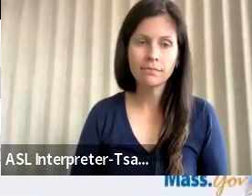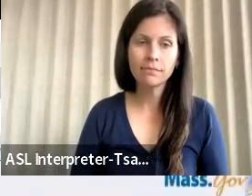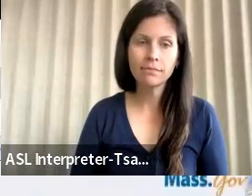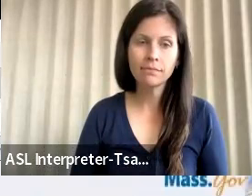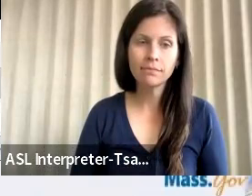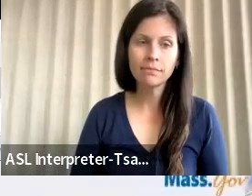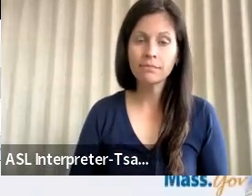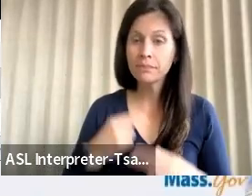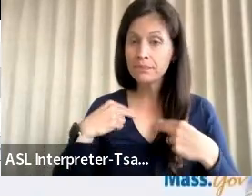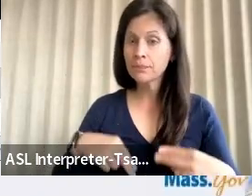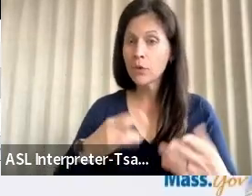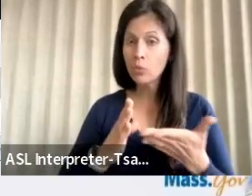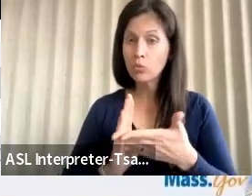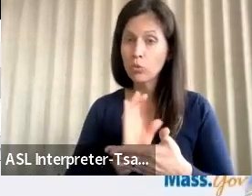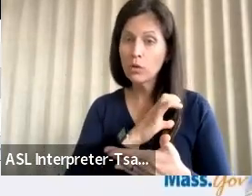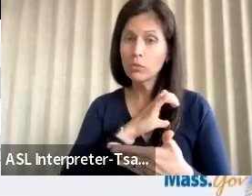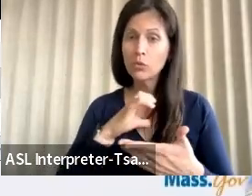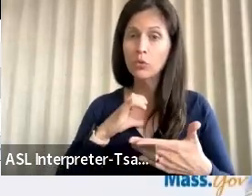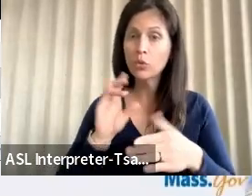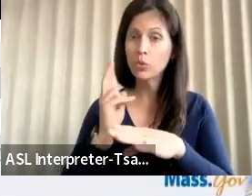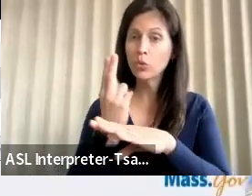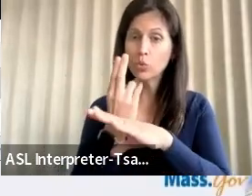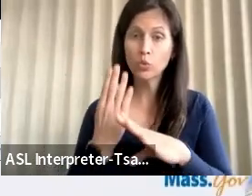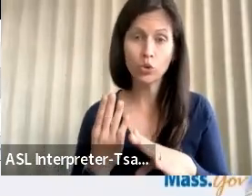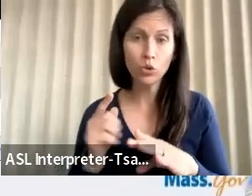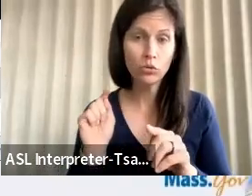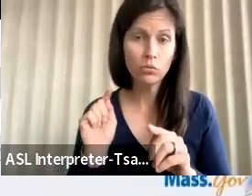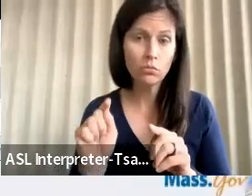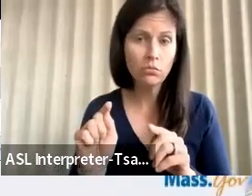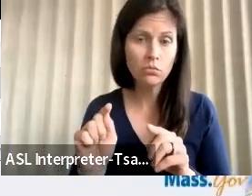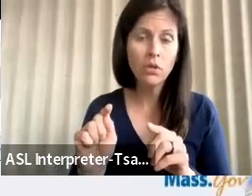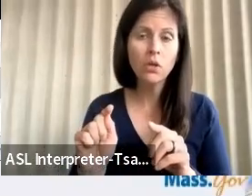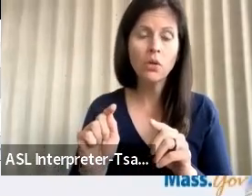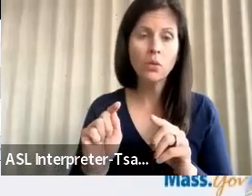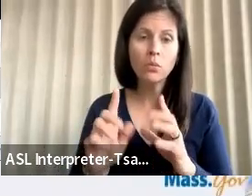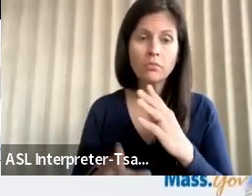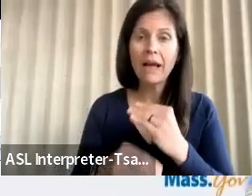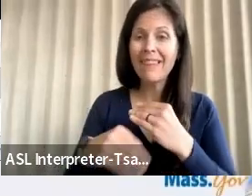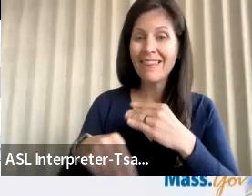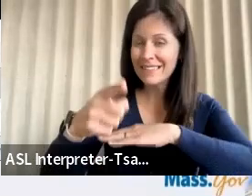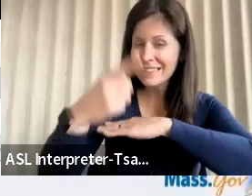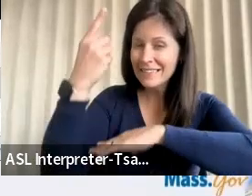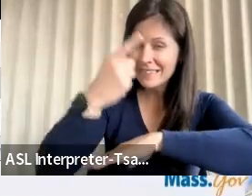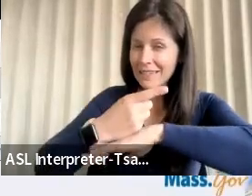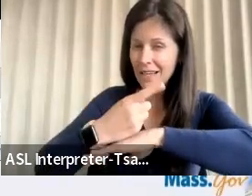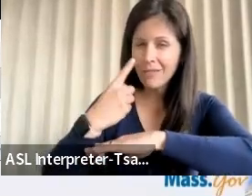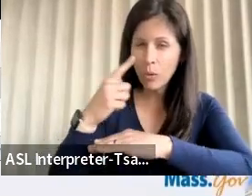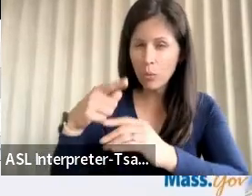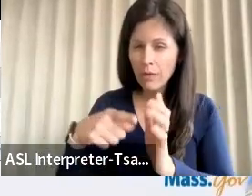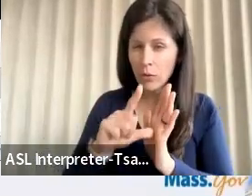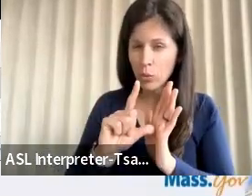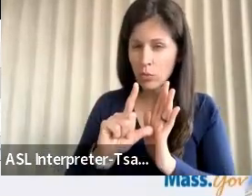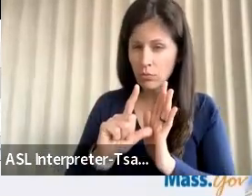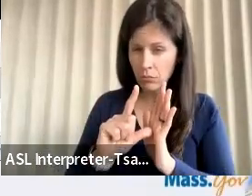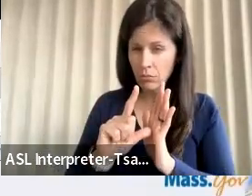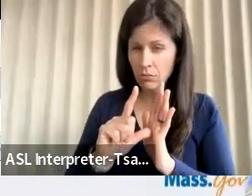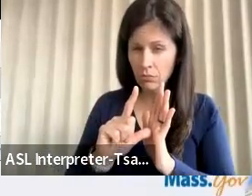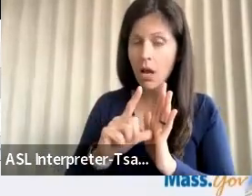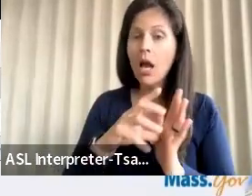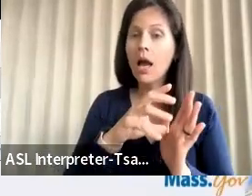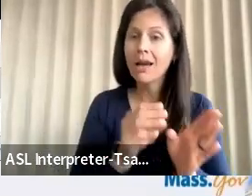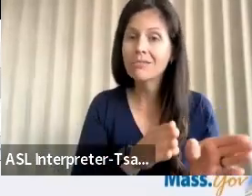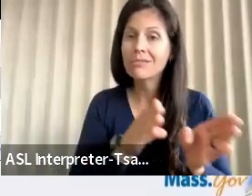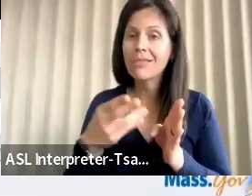The Human Rights Committee user would note the date of the review for this restraint, and the